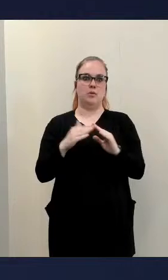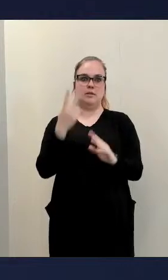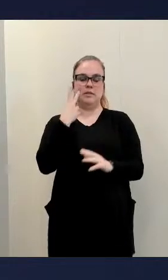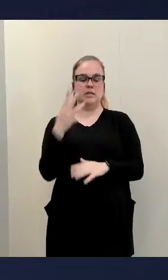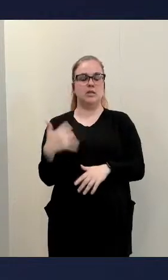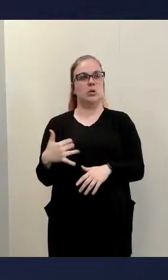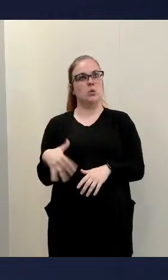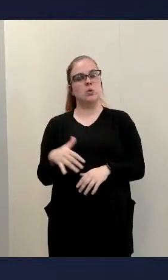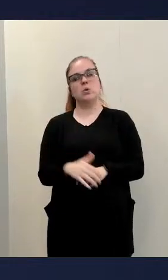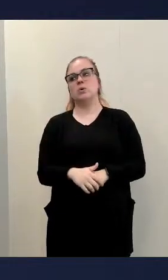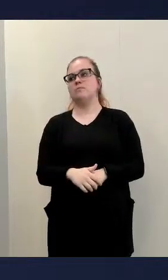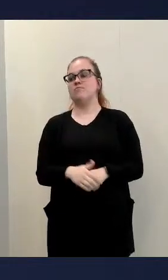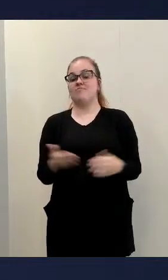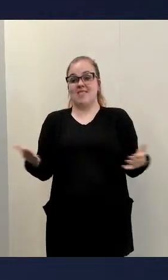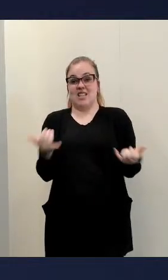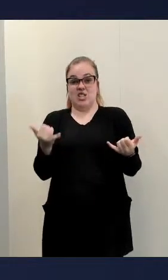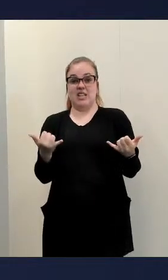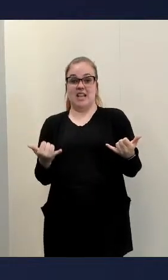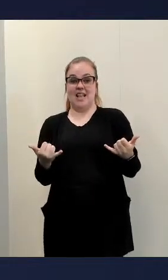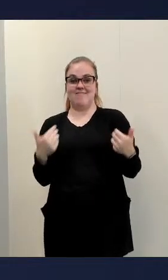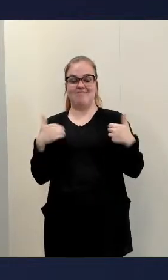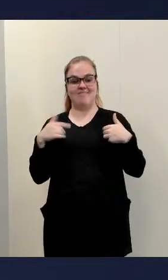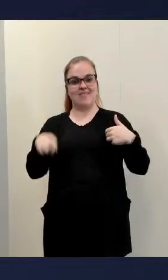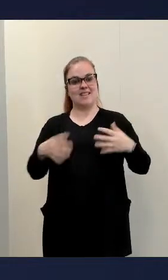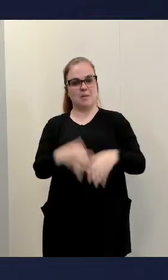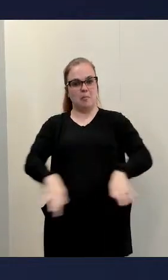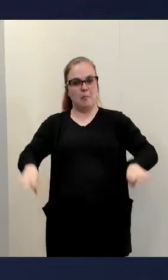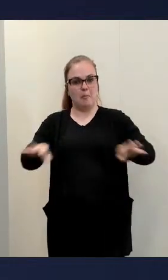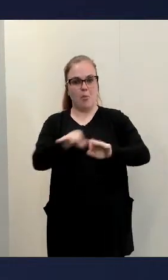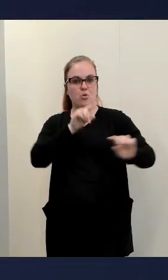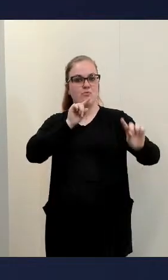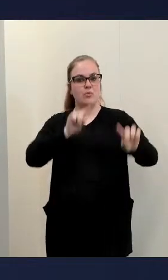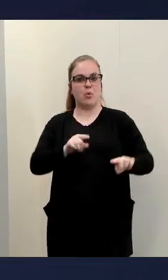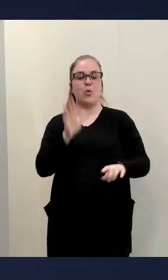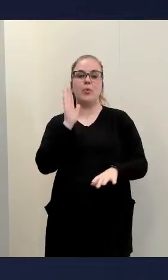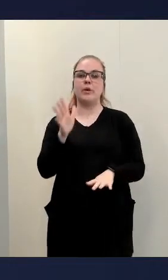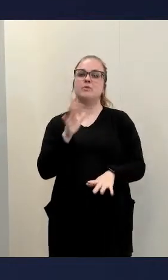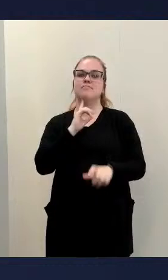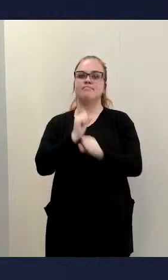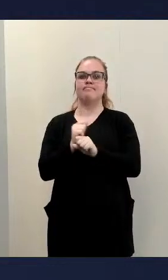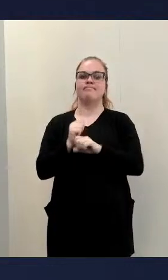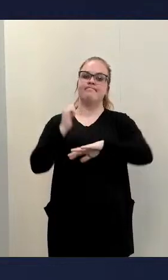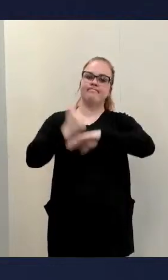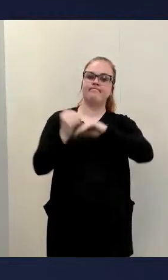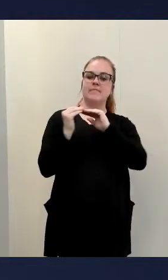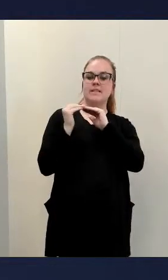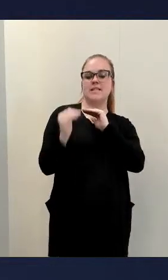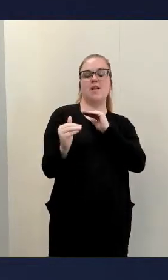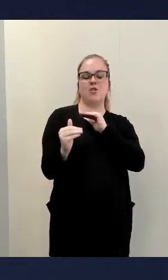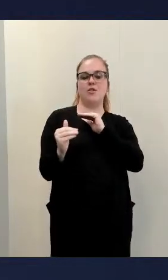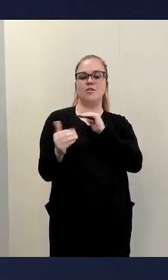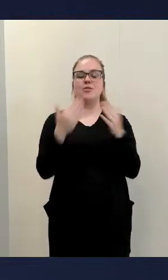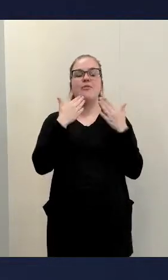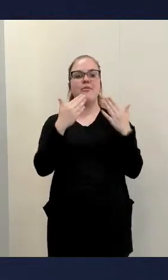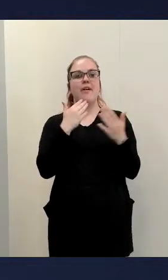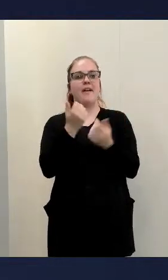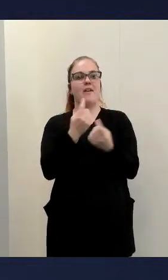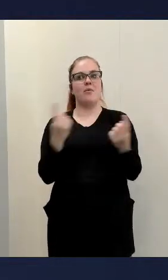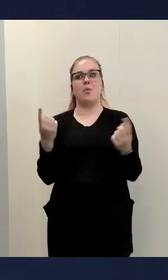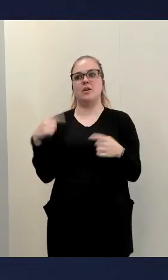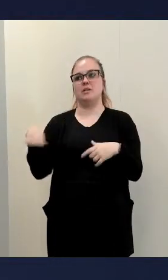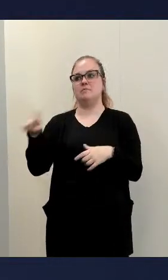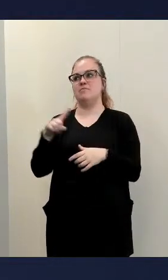seen. And here we are today with this very important report, which is going to set the standard going forward. So I want to thank all of